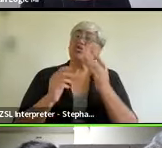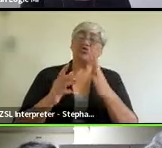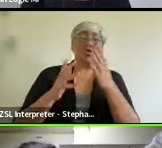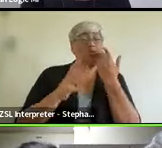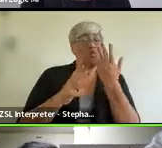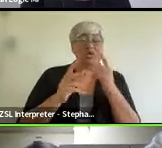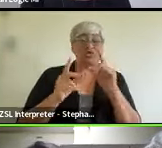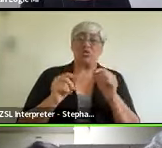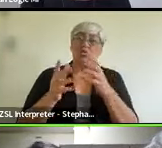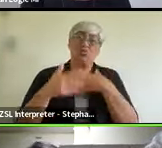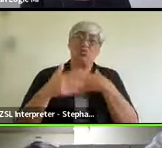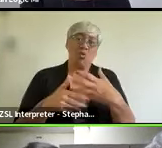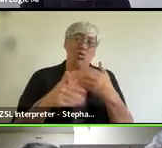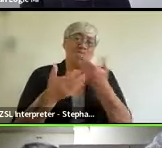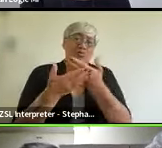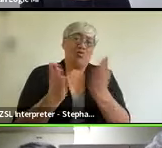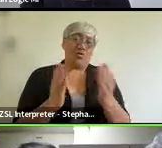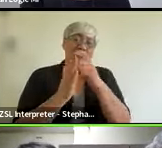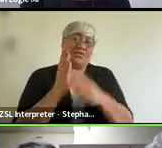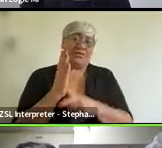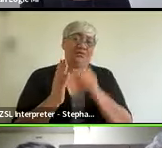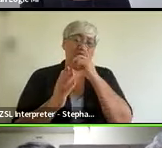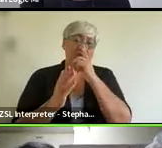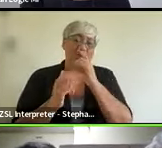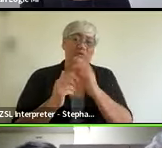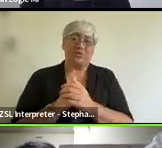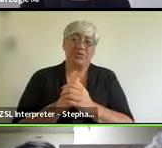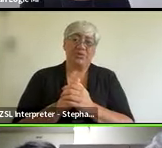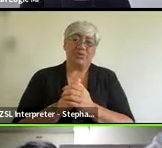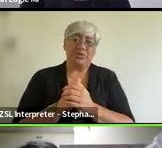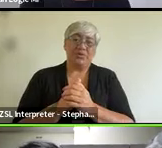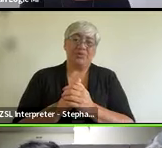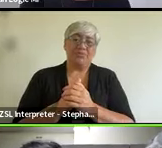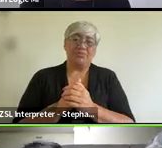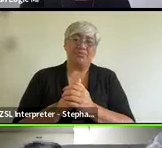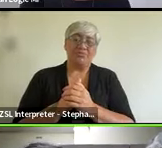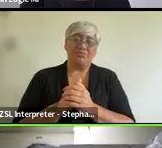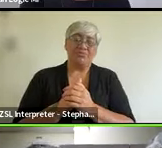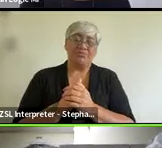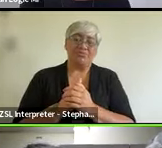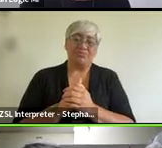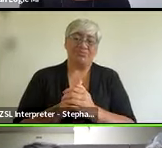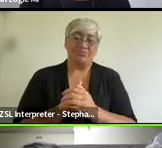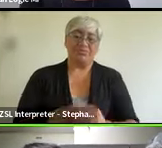with the poor and marginalized.